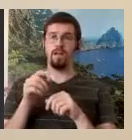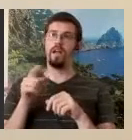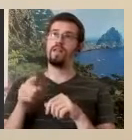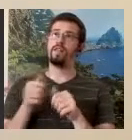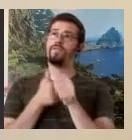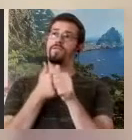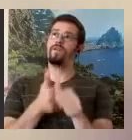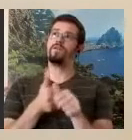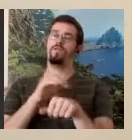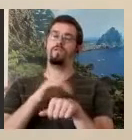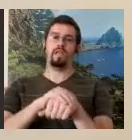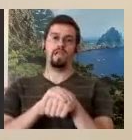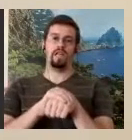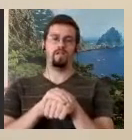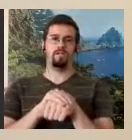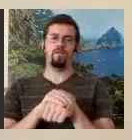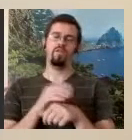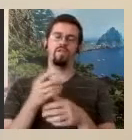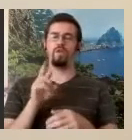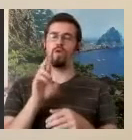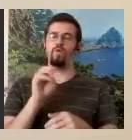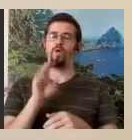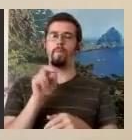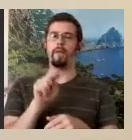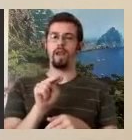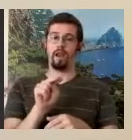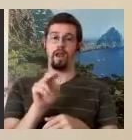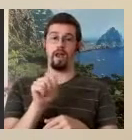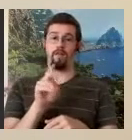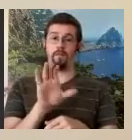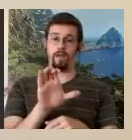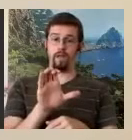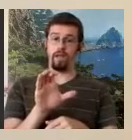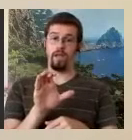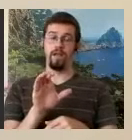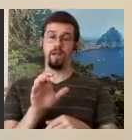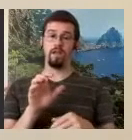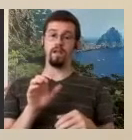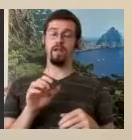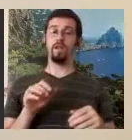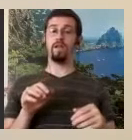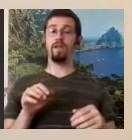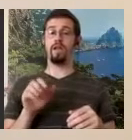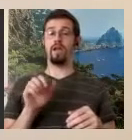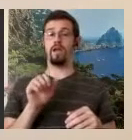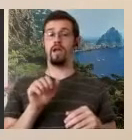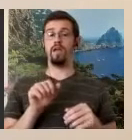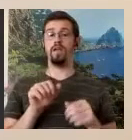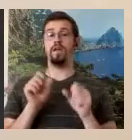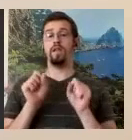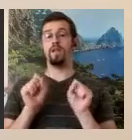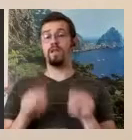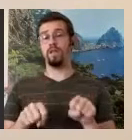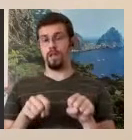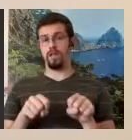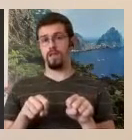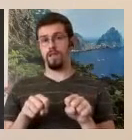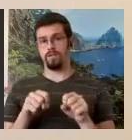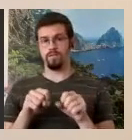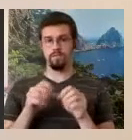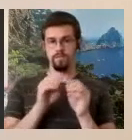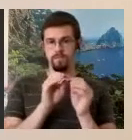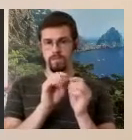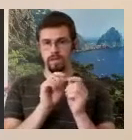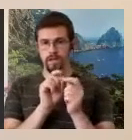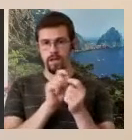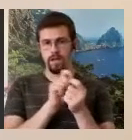or whatever Maltese alphabet uses the Latin script. It's the same thing that's happening here. I think it's evolving now. Sign writing is evolving